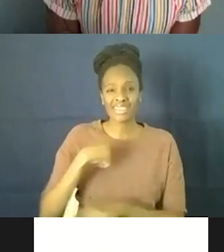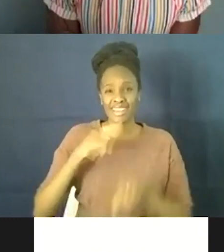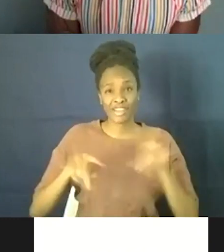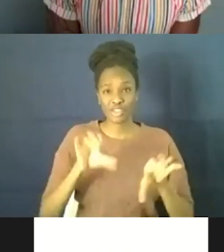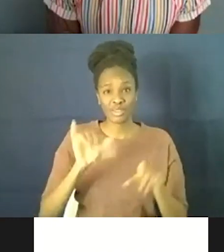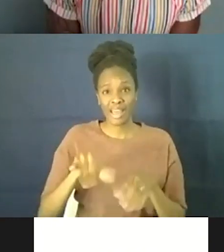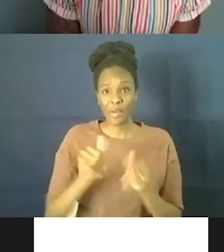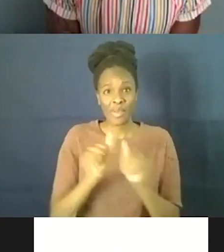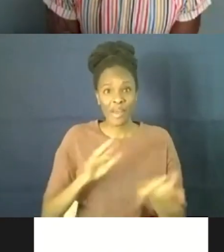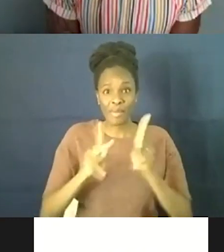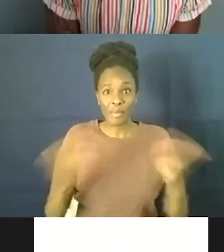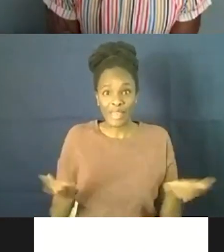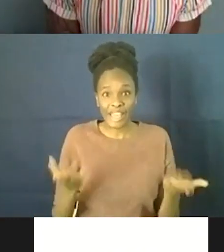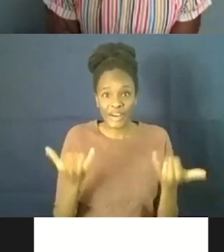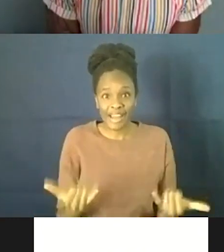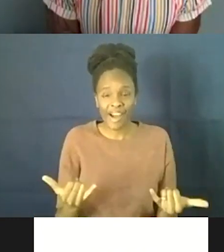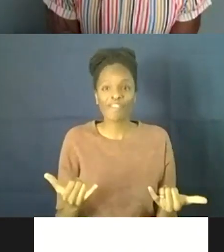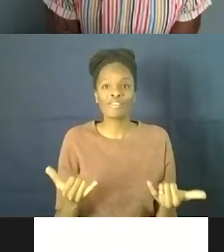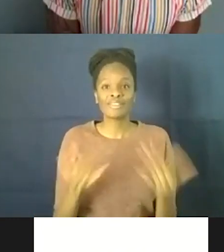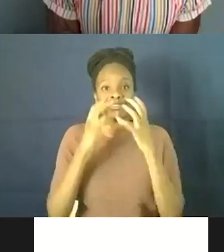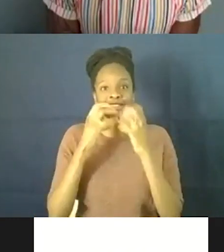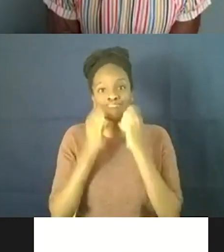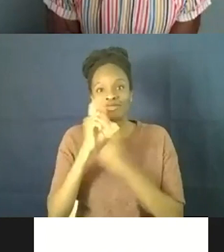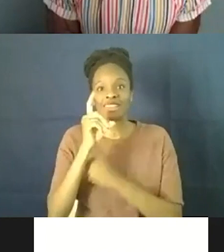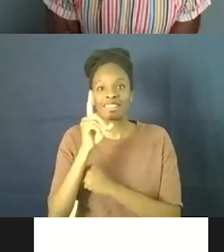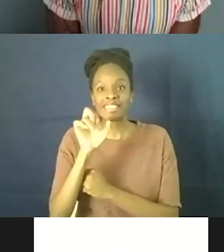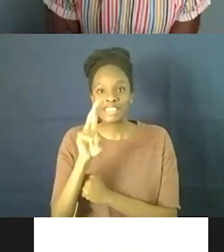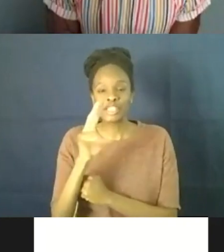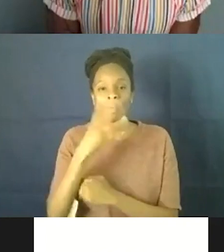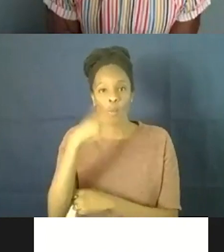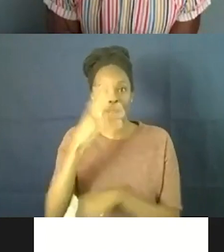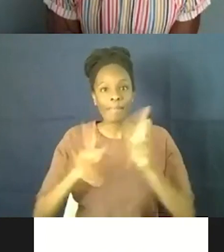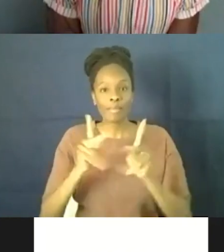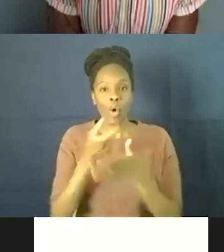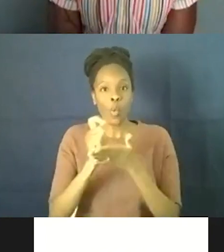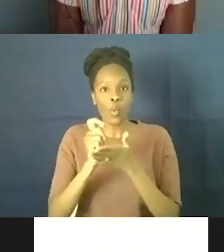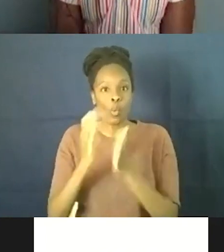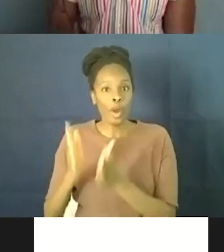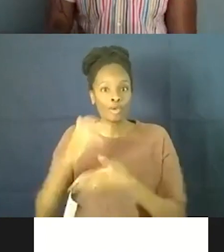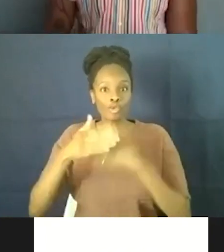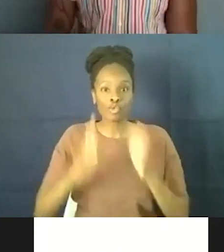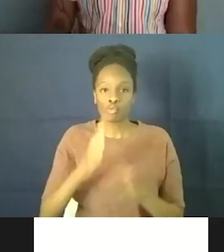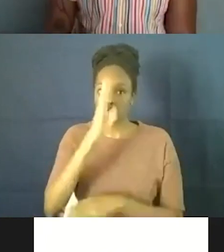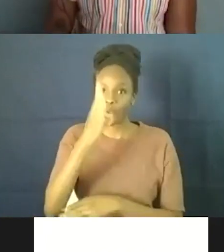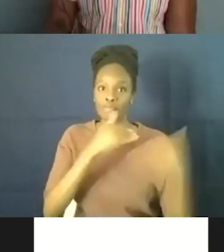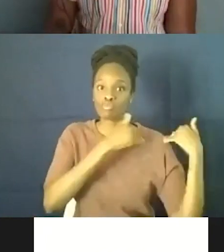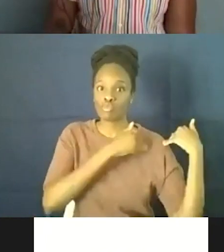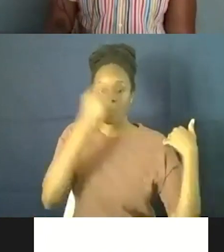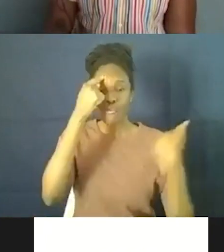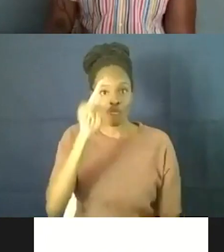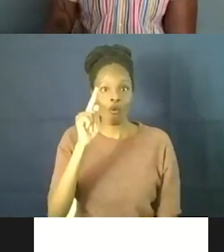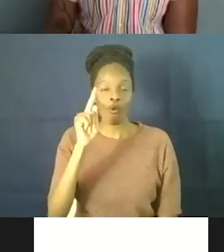folks that are here right now, which is the Dear White People Writers Room. These are the folks directly responsible for our current Emmy-eligible